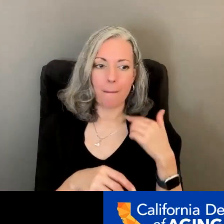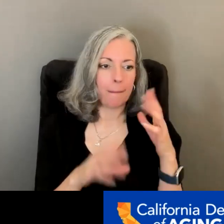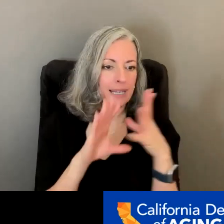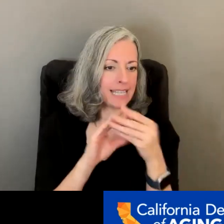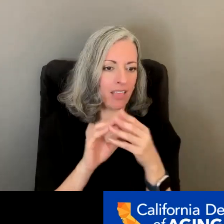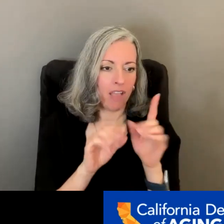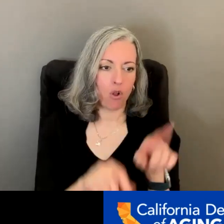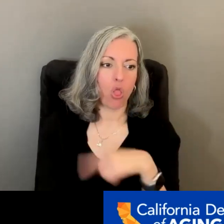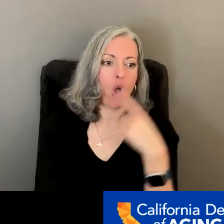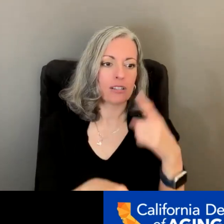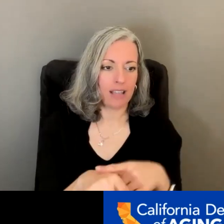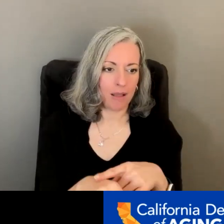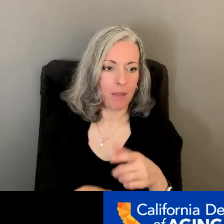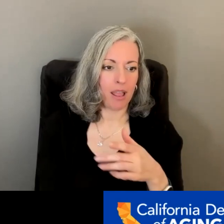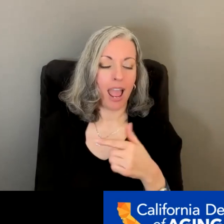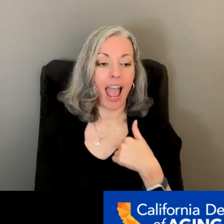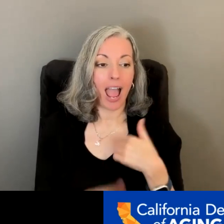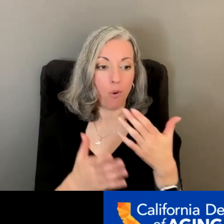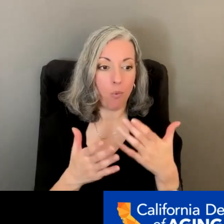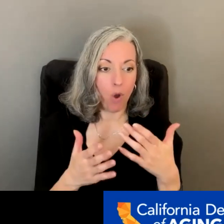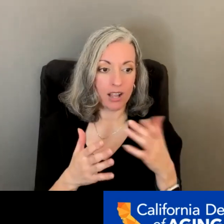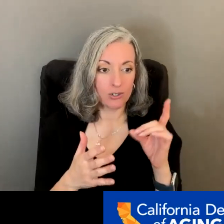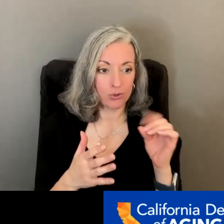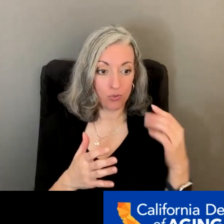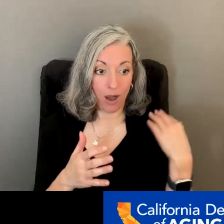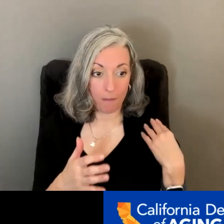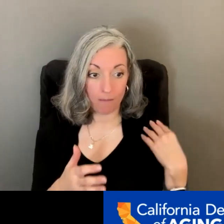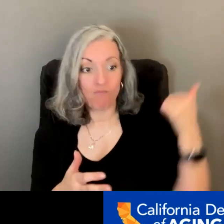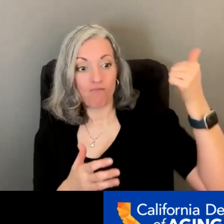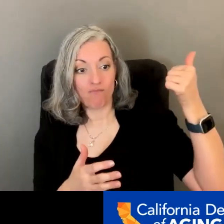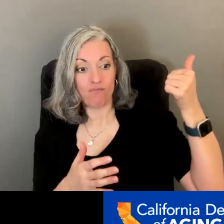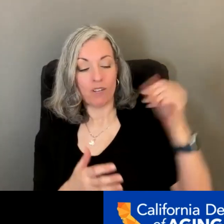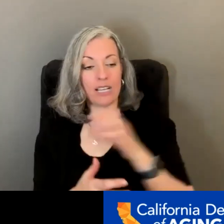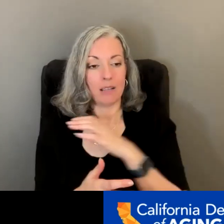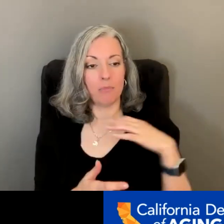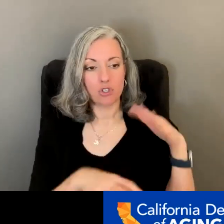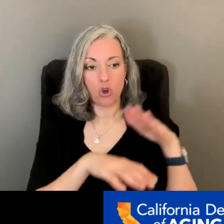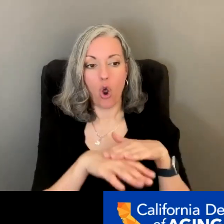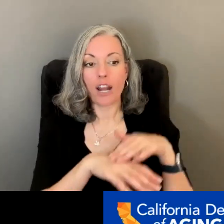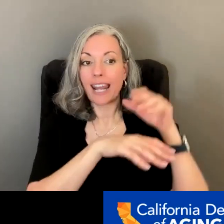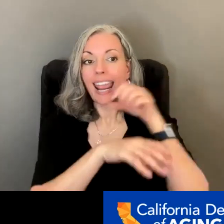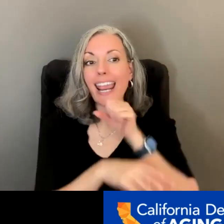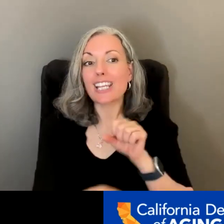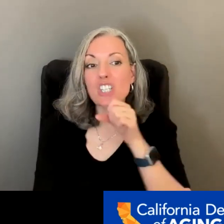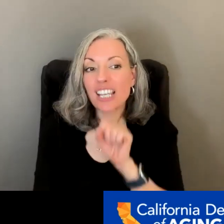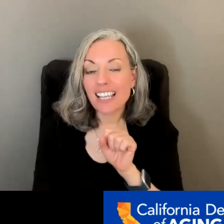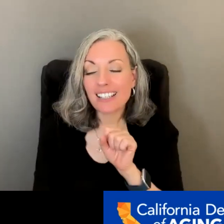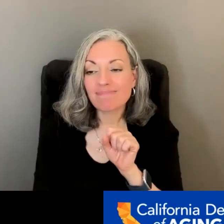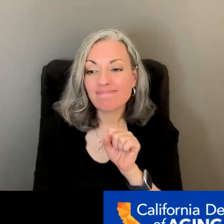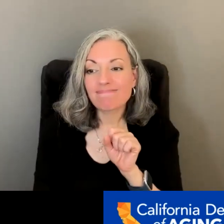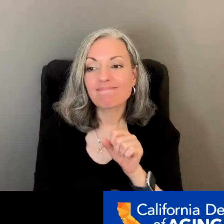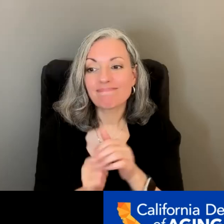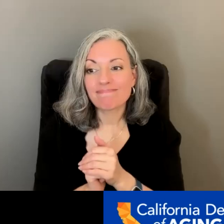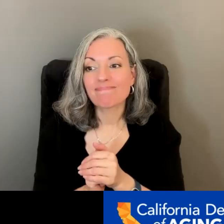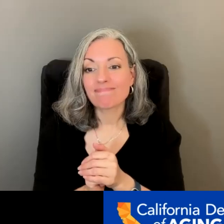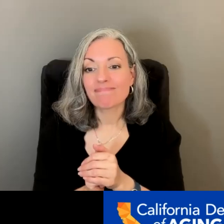the things that I would like to do while I am chair of the Commission on Aging. I